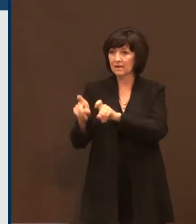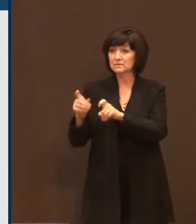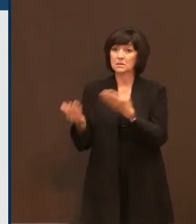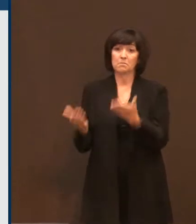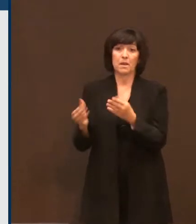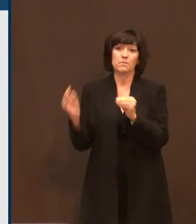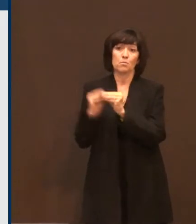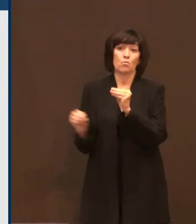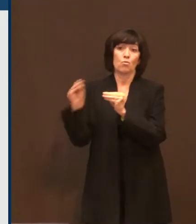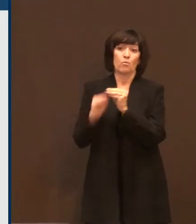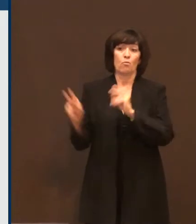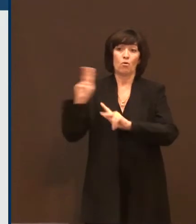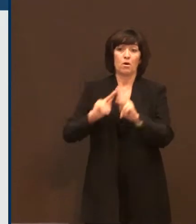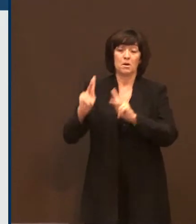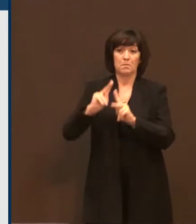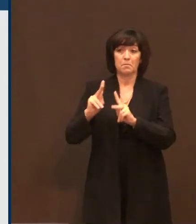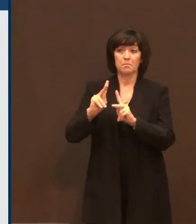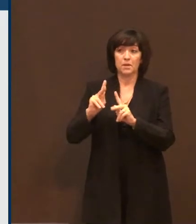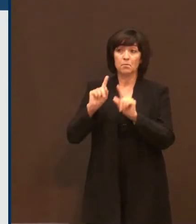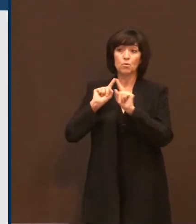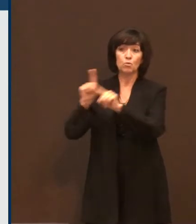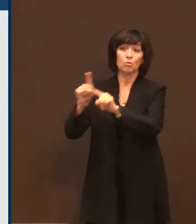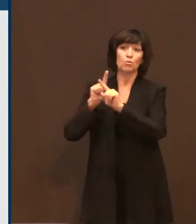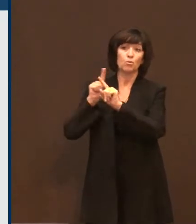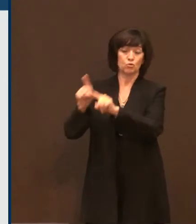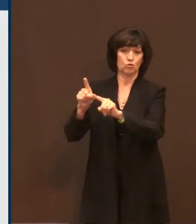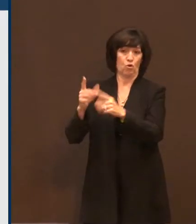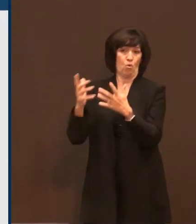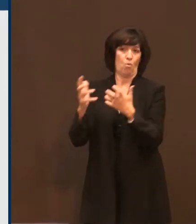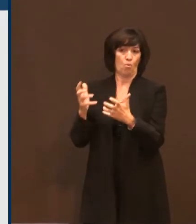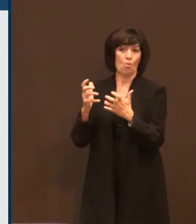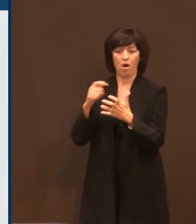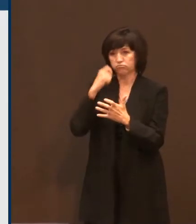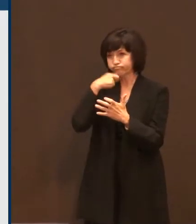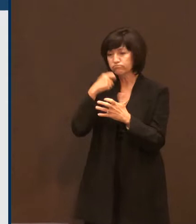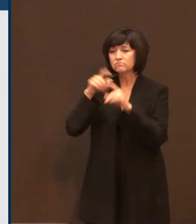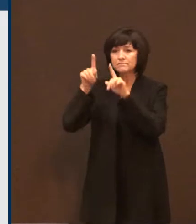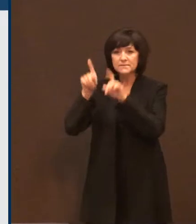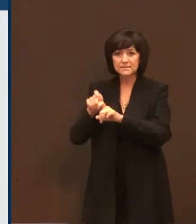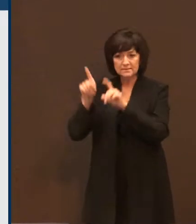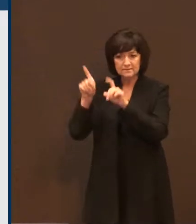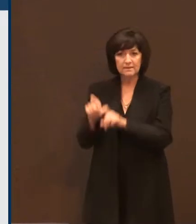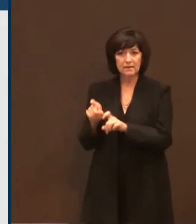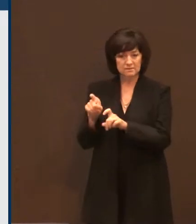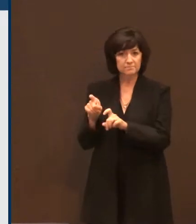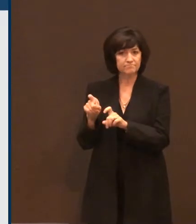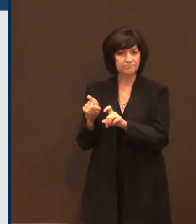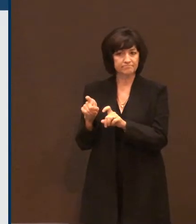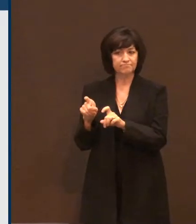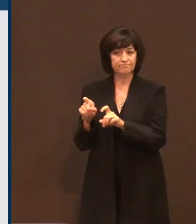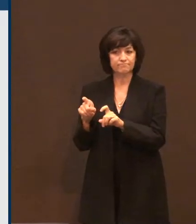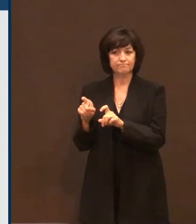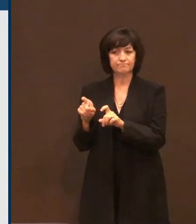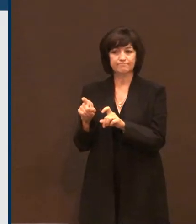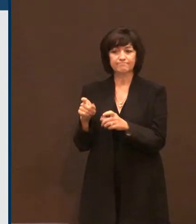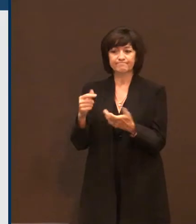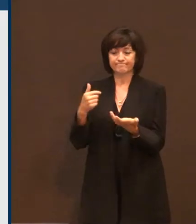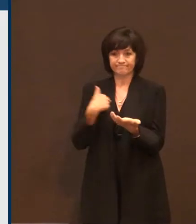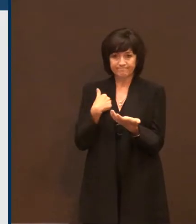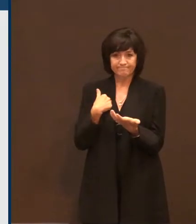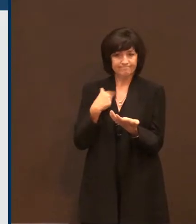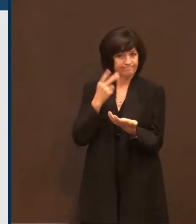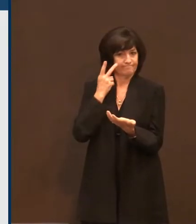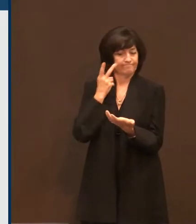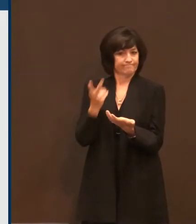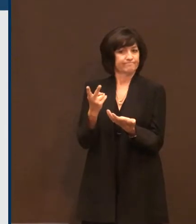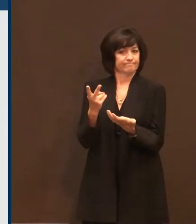see right ahead of us any particular situation like the reopening in phase 1 and phase